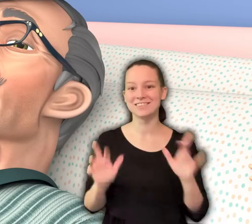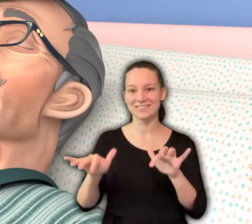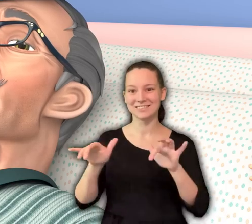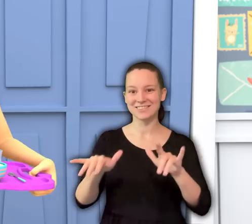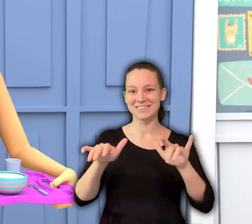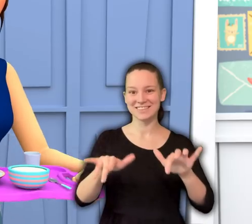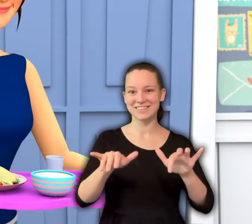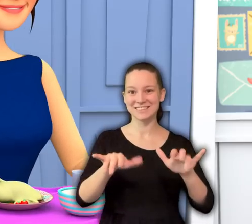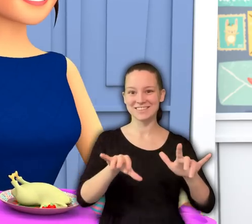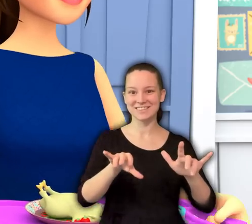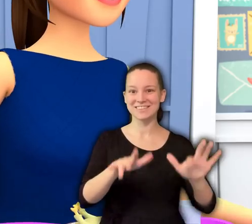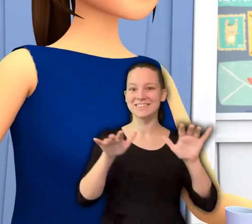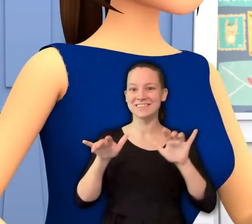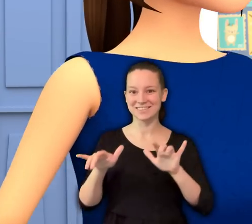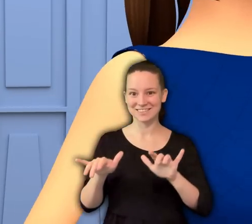foreign